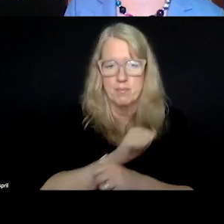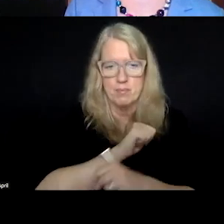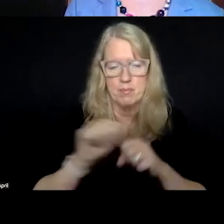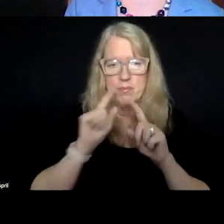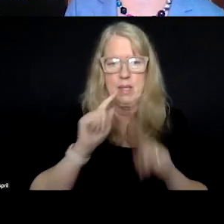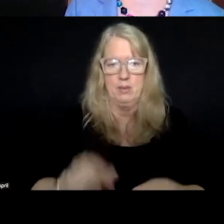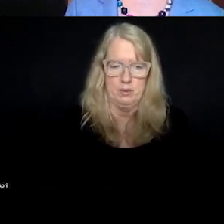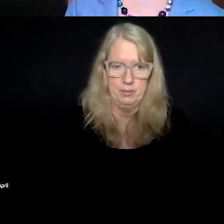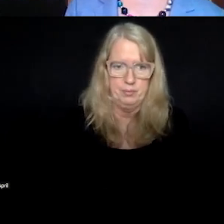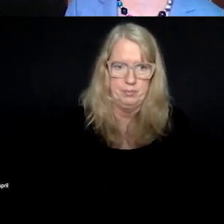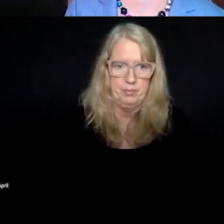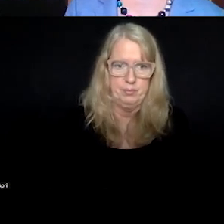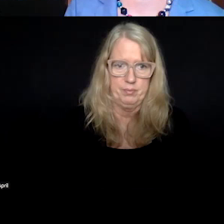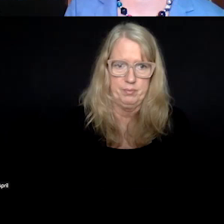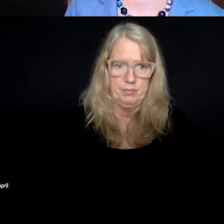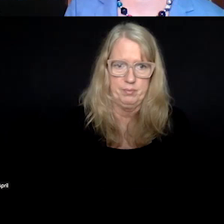answer is.